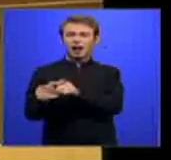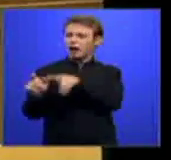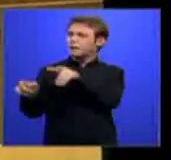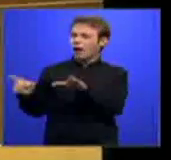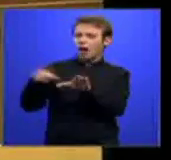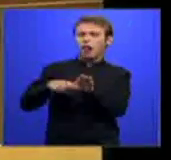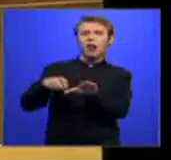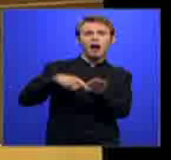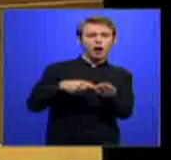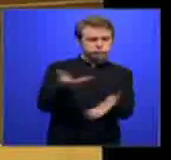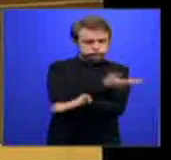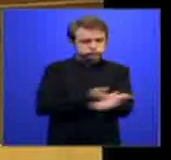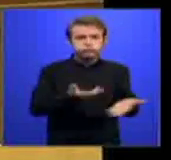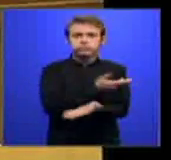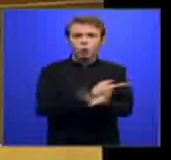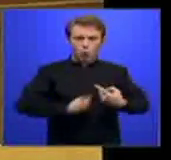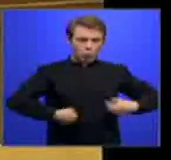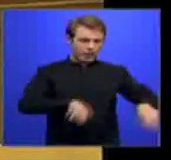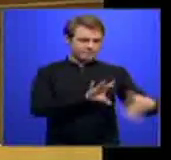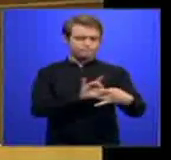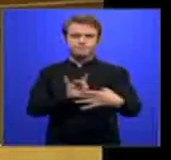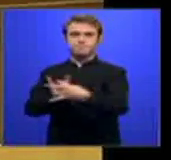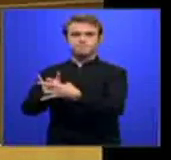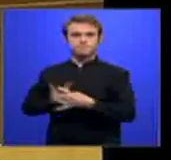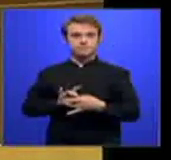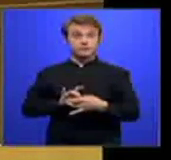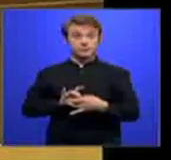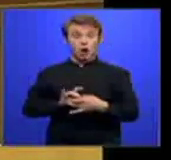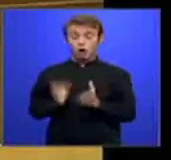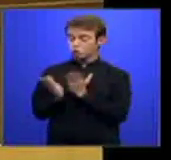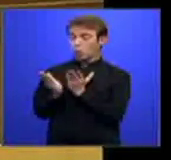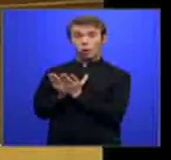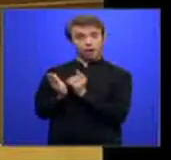to turn our schools into centers of excellence.